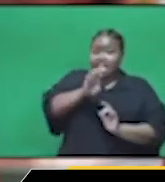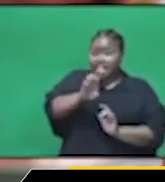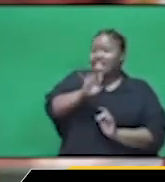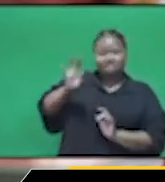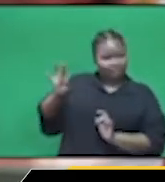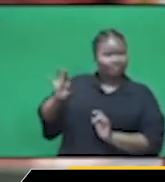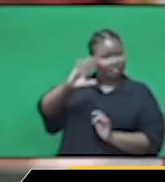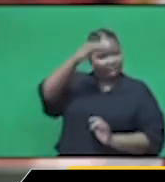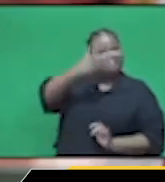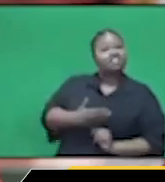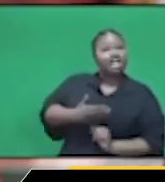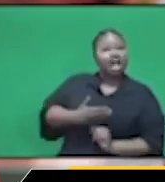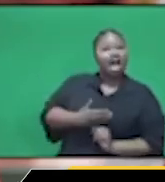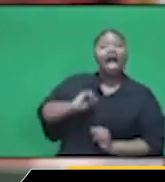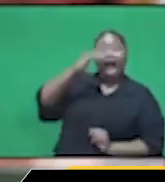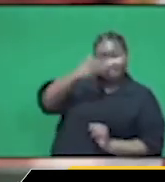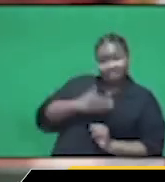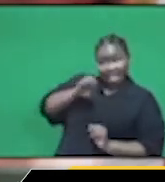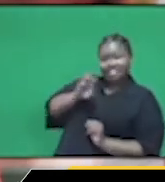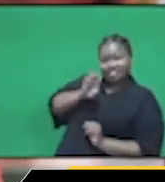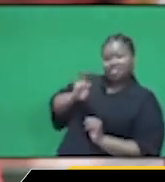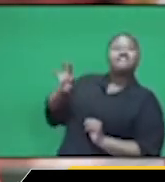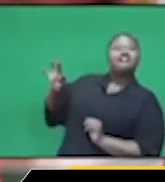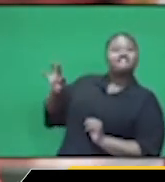Africa. Africa is EFF.